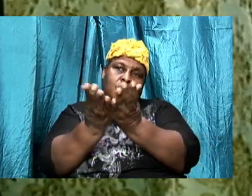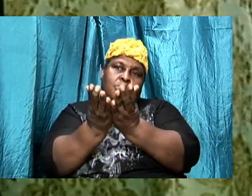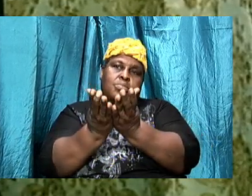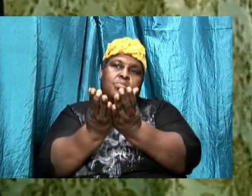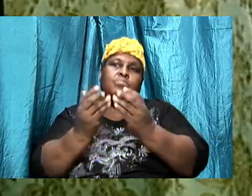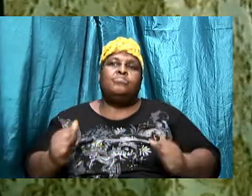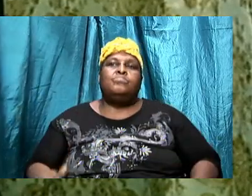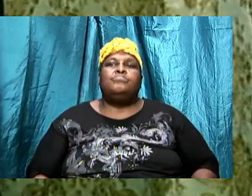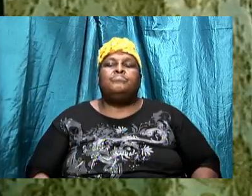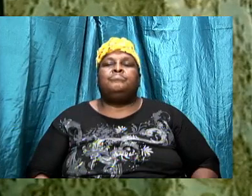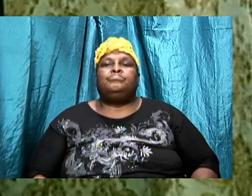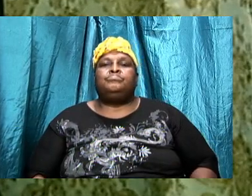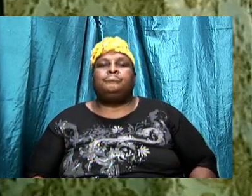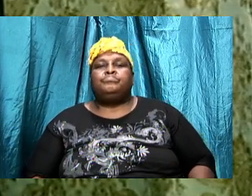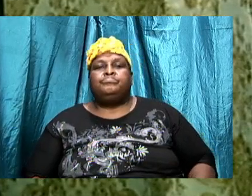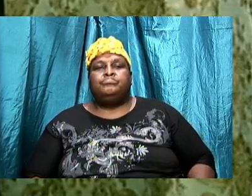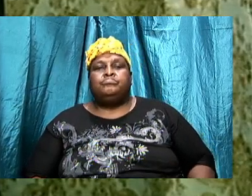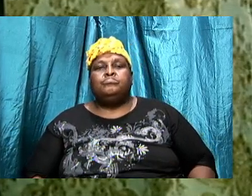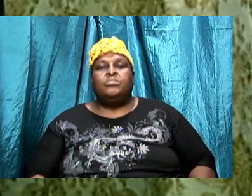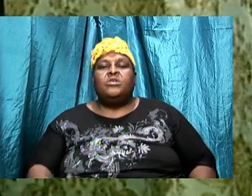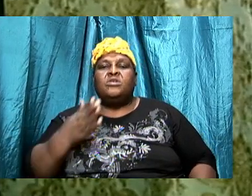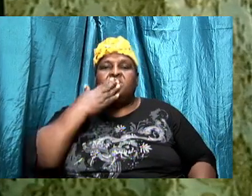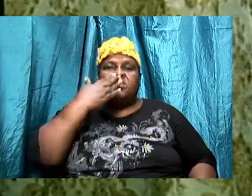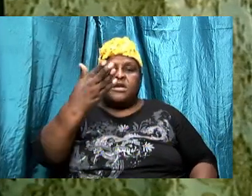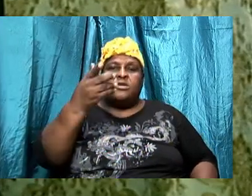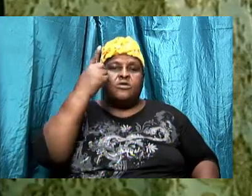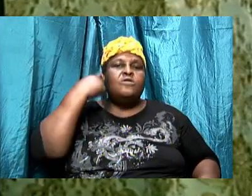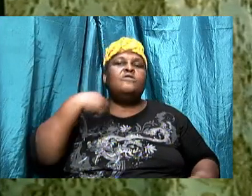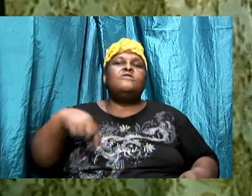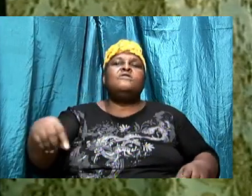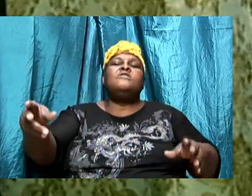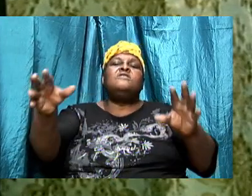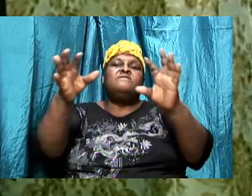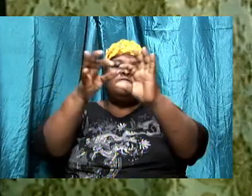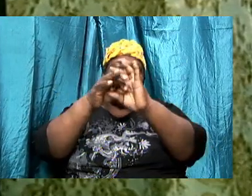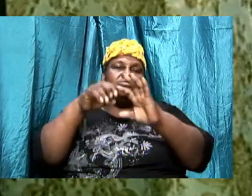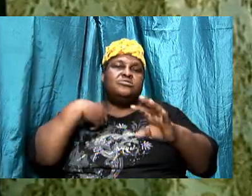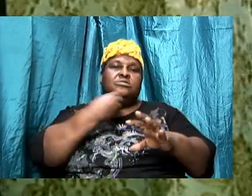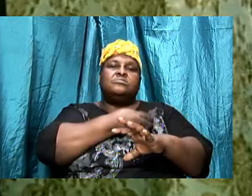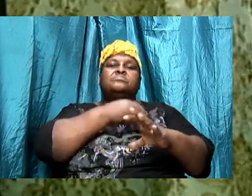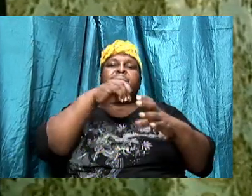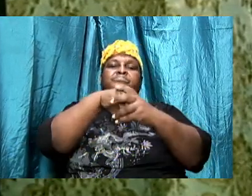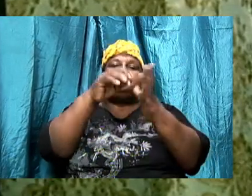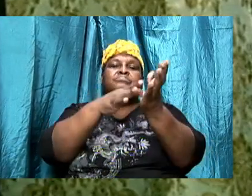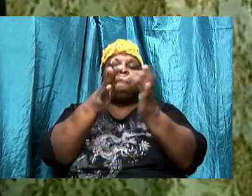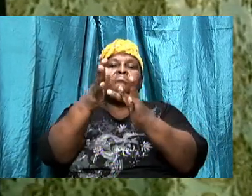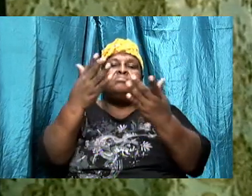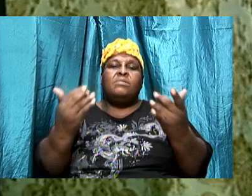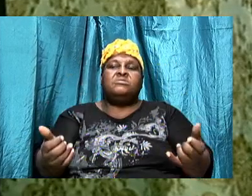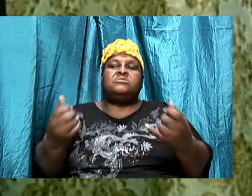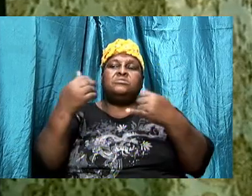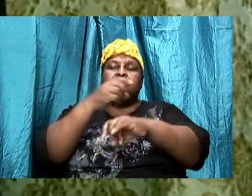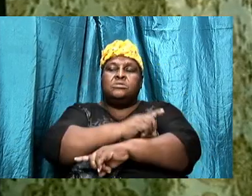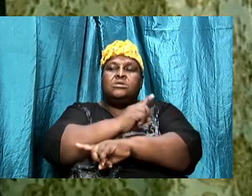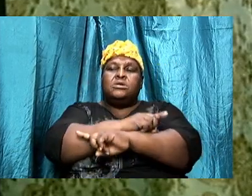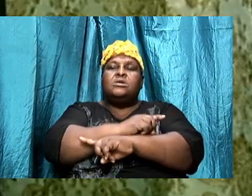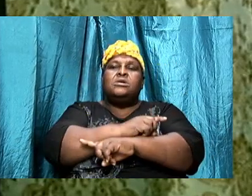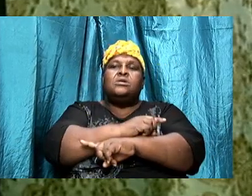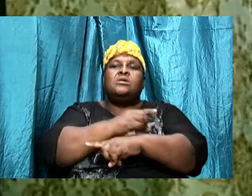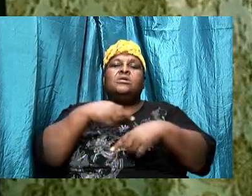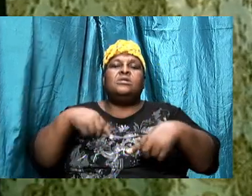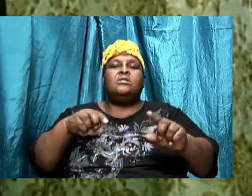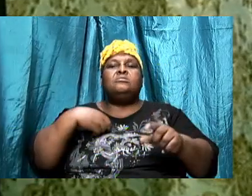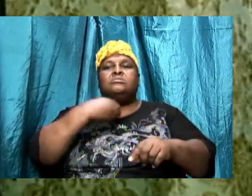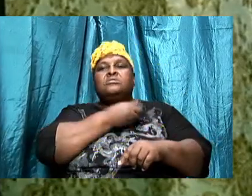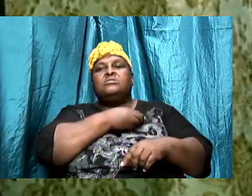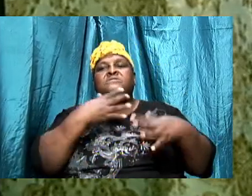through. I want to thank you for joining us in Bible study today, and just let us close with a